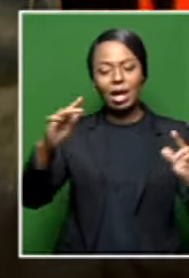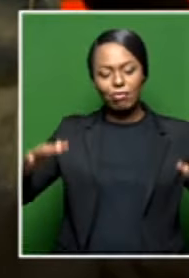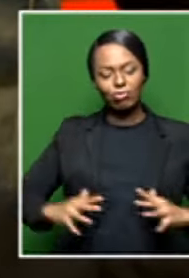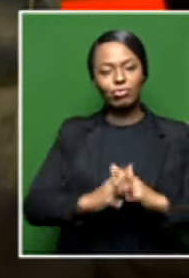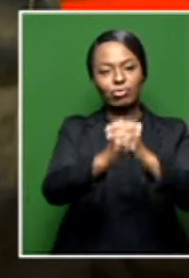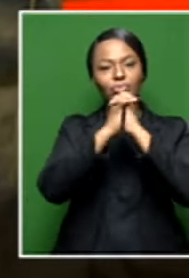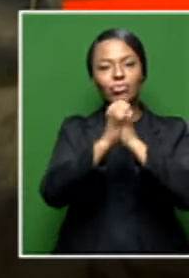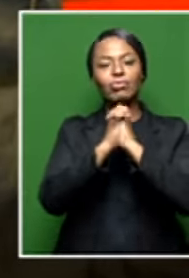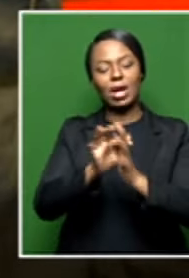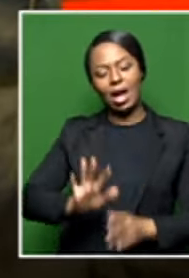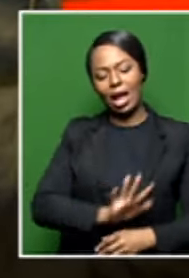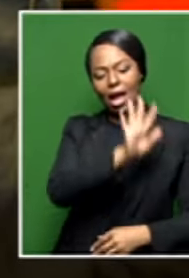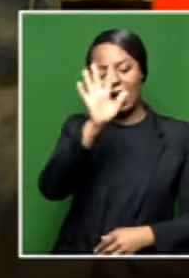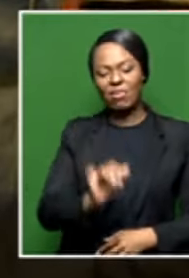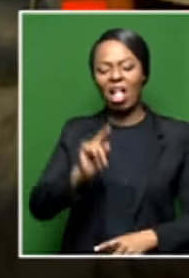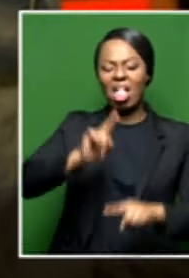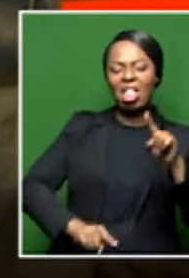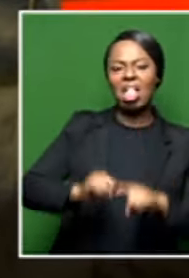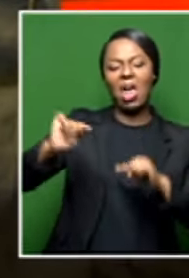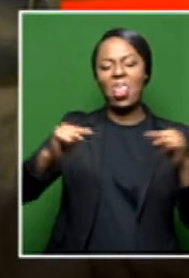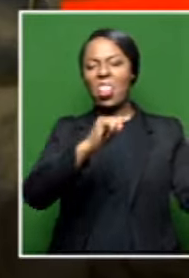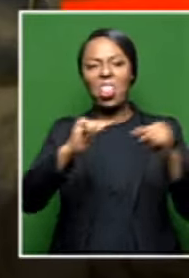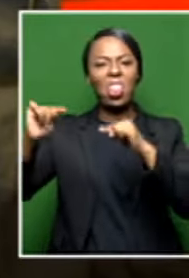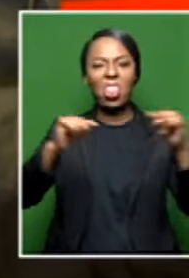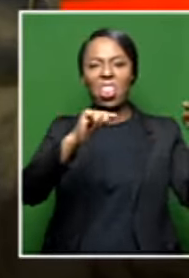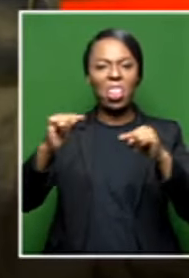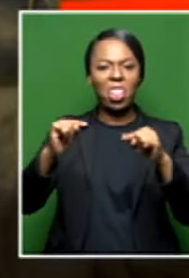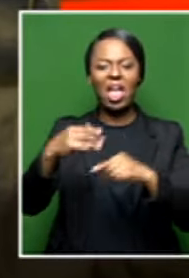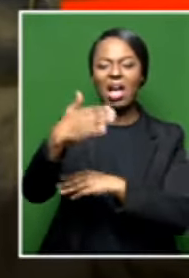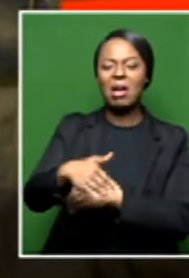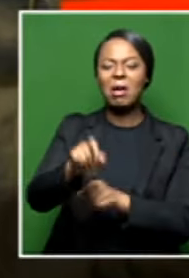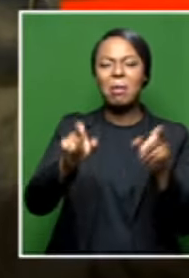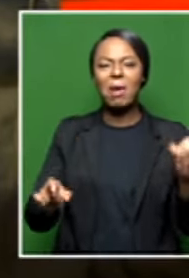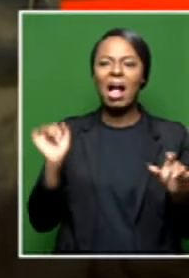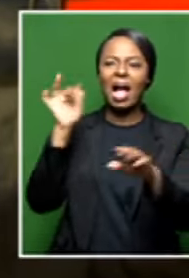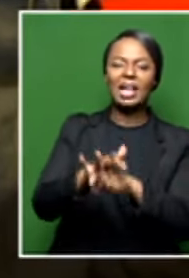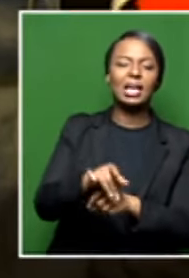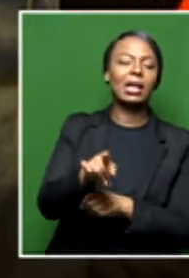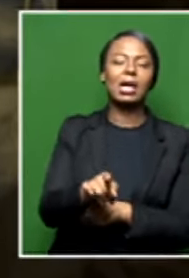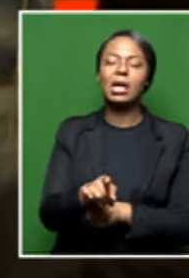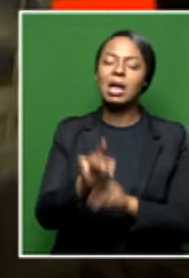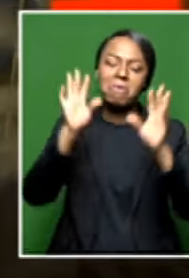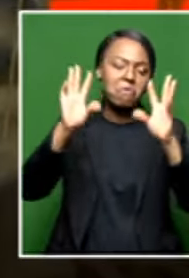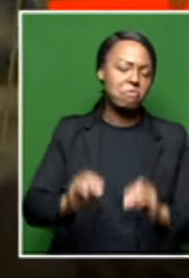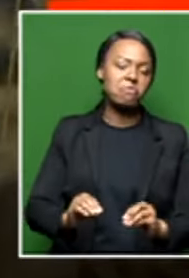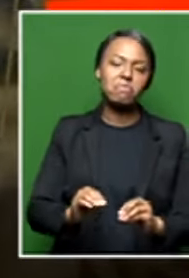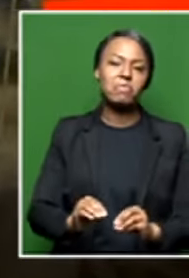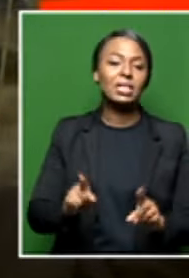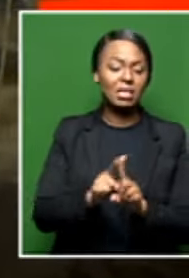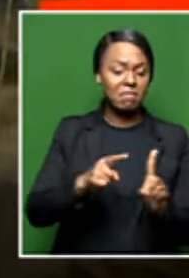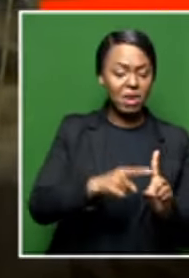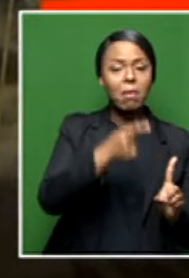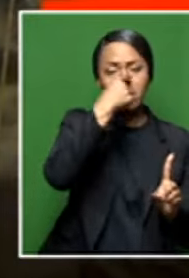united, and let's not fight in all ways, like this xenophobic attack. I think he mentioned that as well. Even